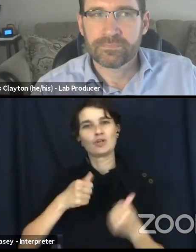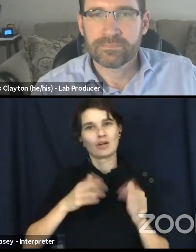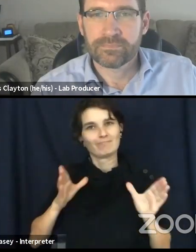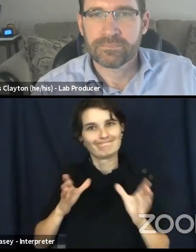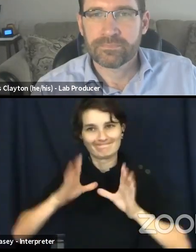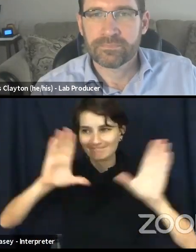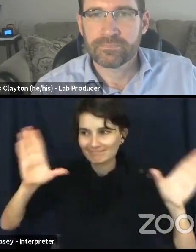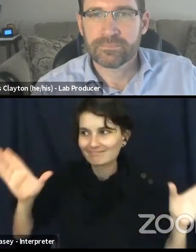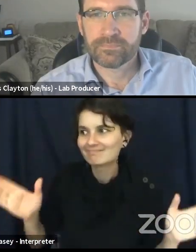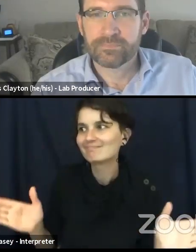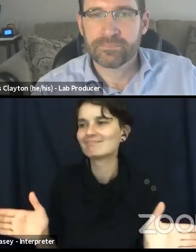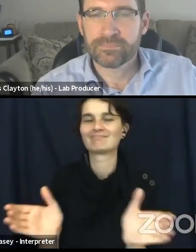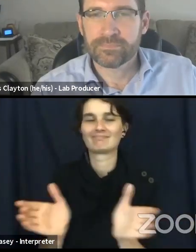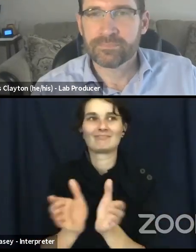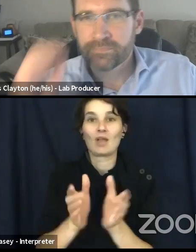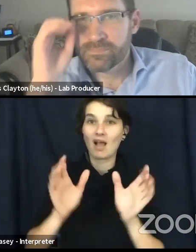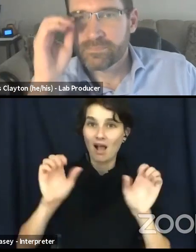not know together.